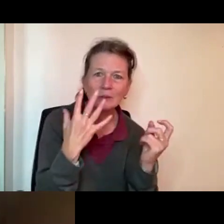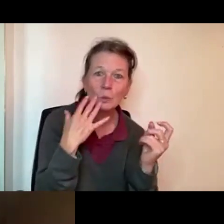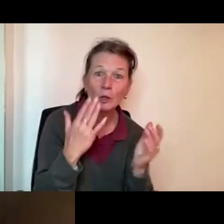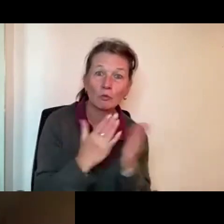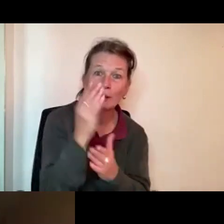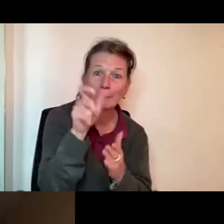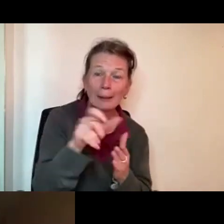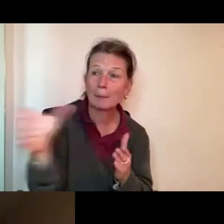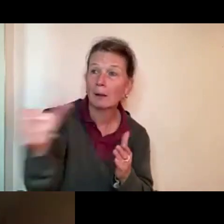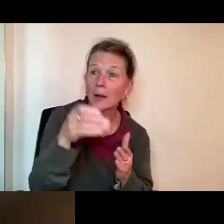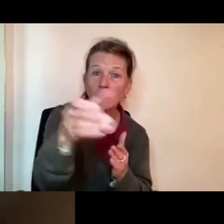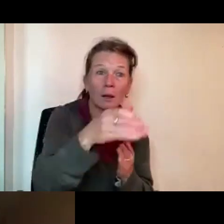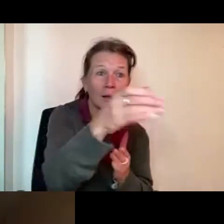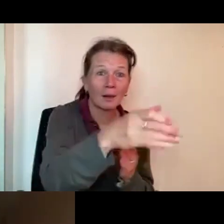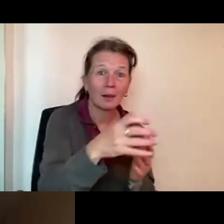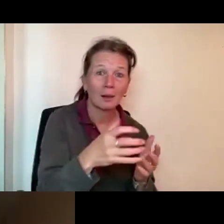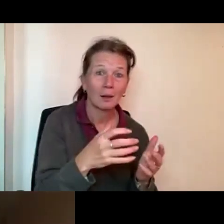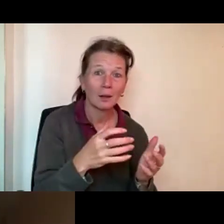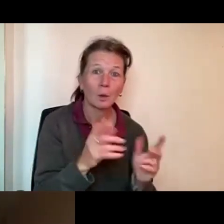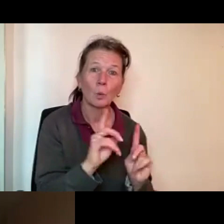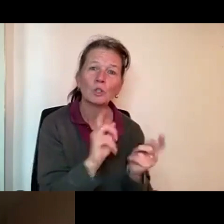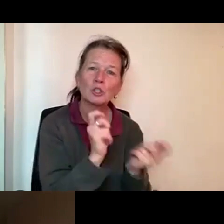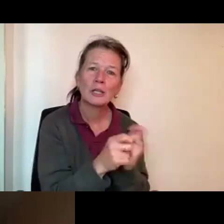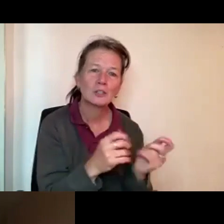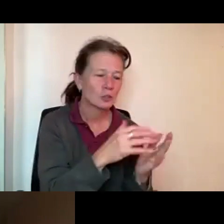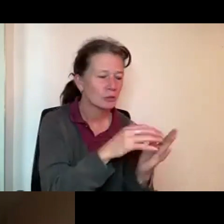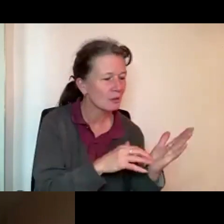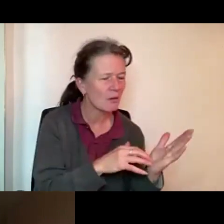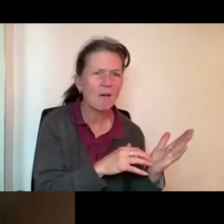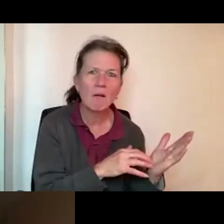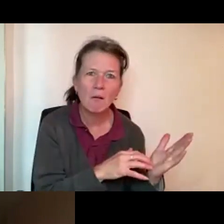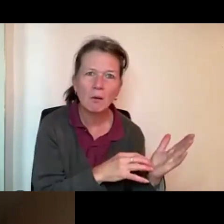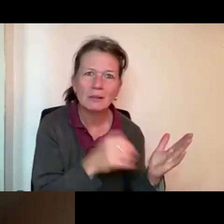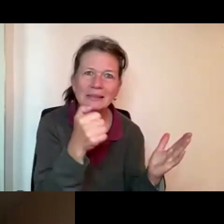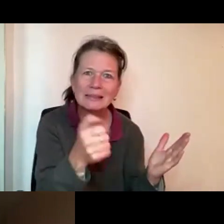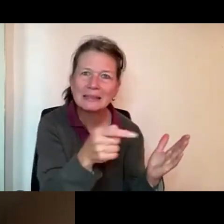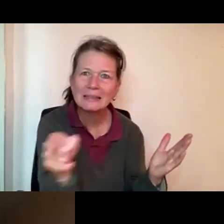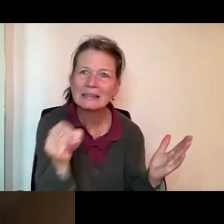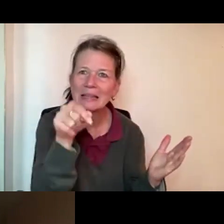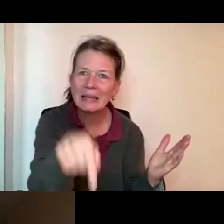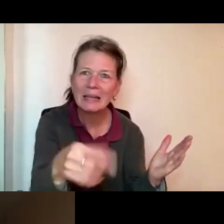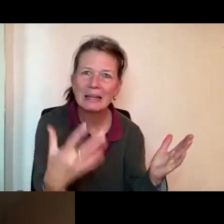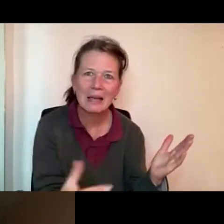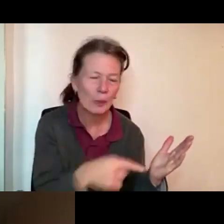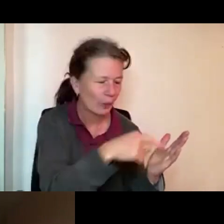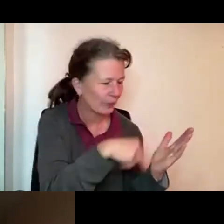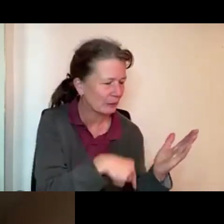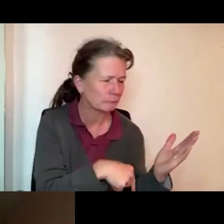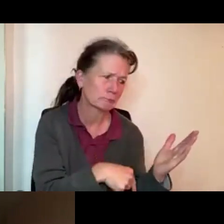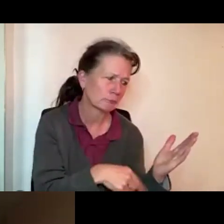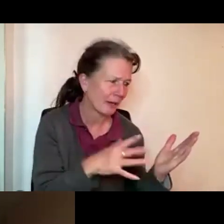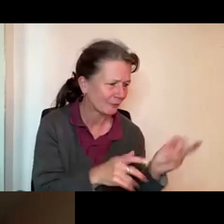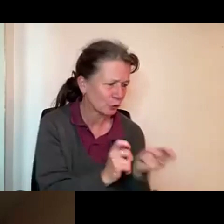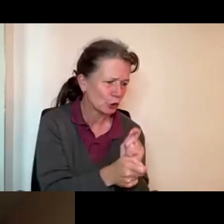in front of you? Like, what changes when you're like, oh, these are the 6 now that I have in front of me?